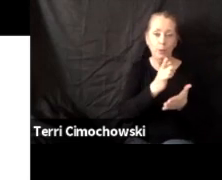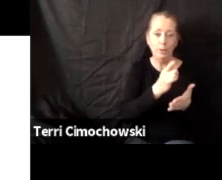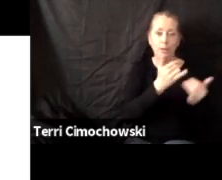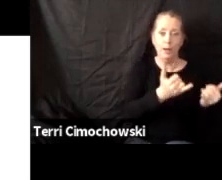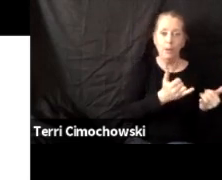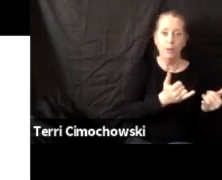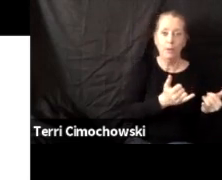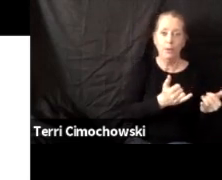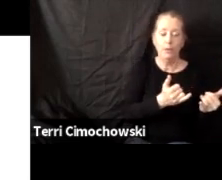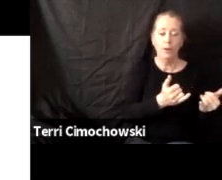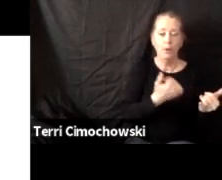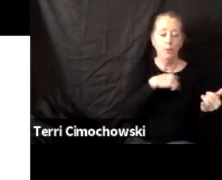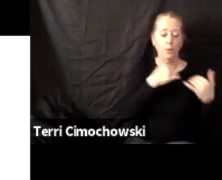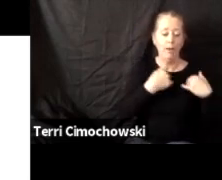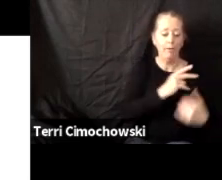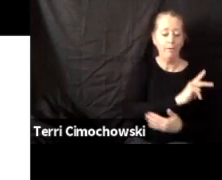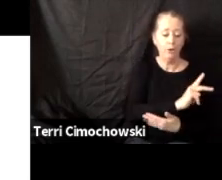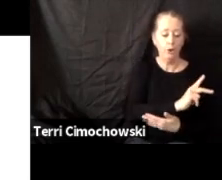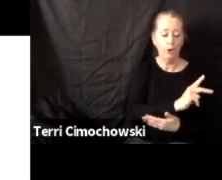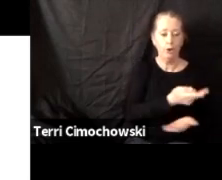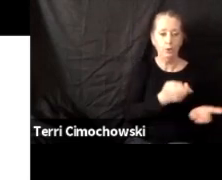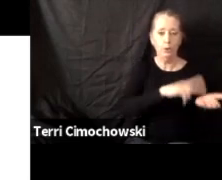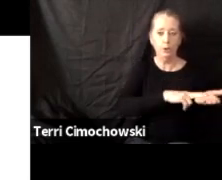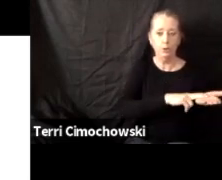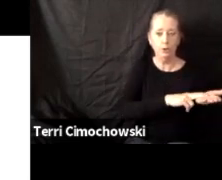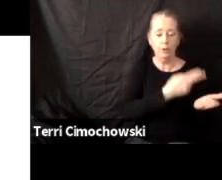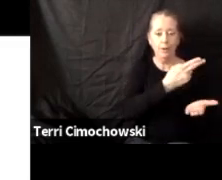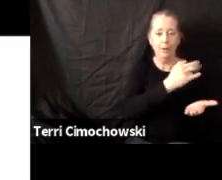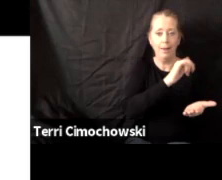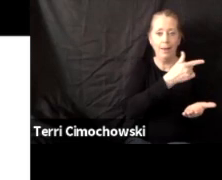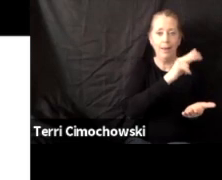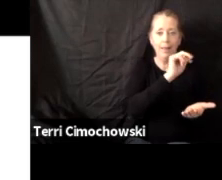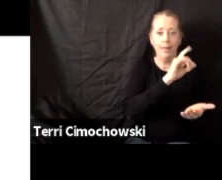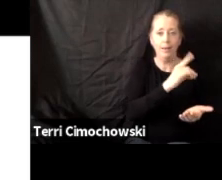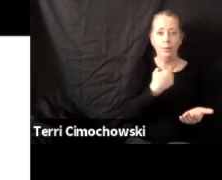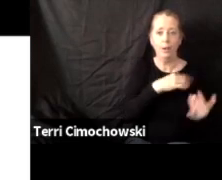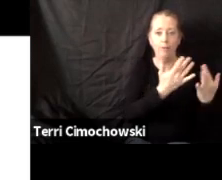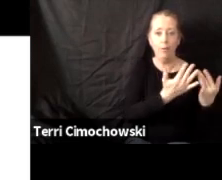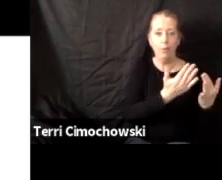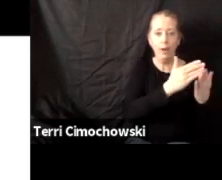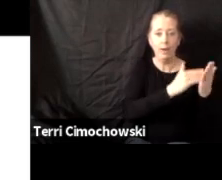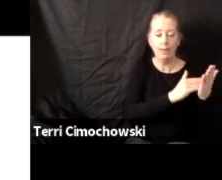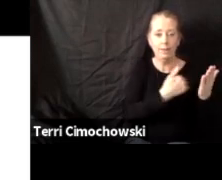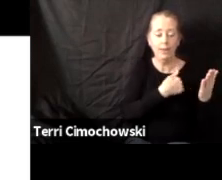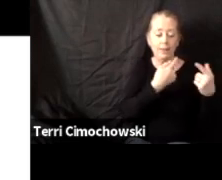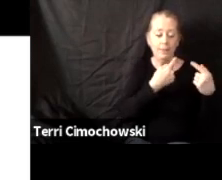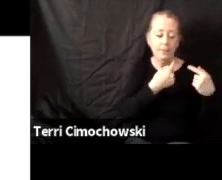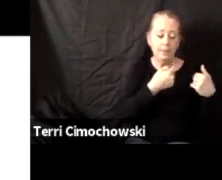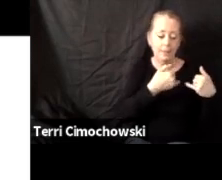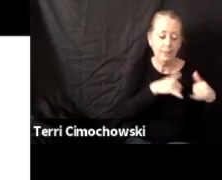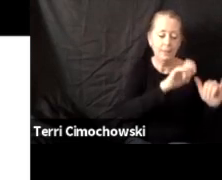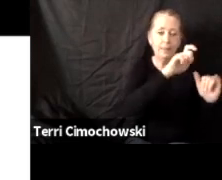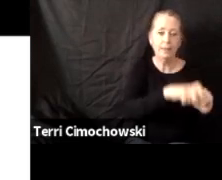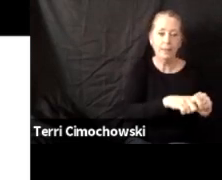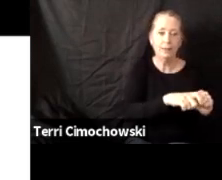have kindergarten registration, at Highland, we've had a waiting list, and I still have to stick to